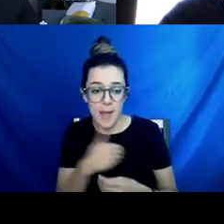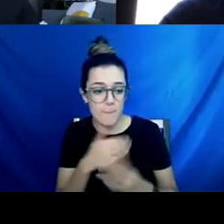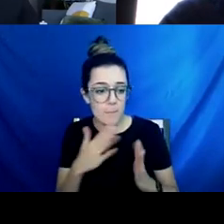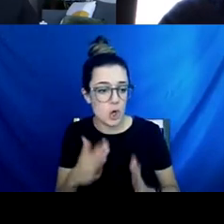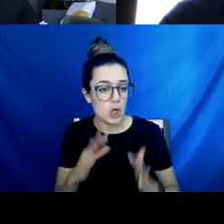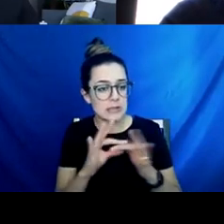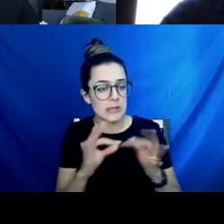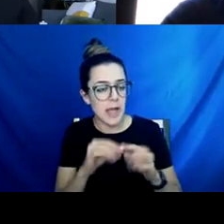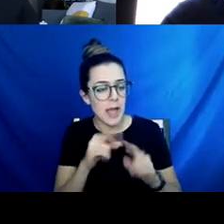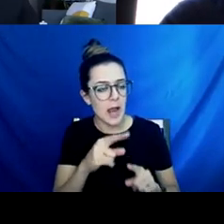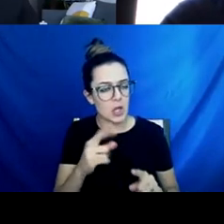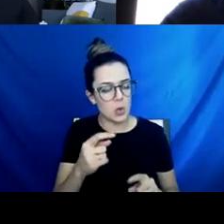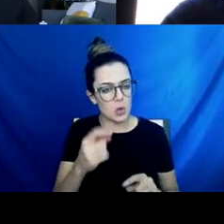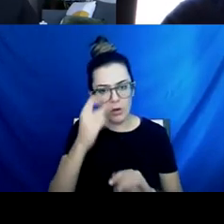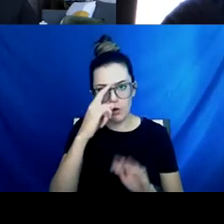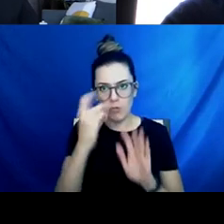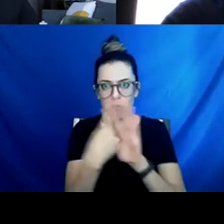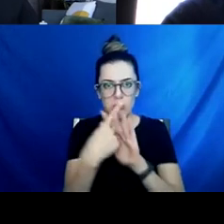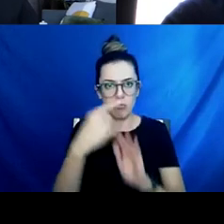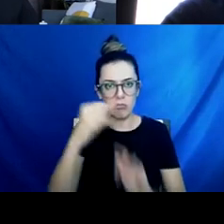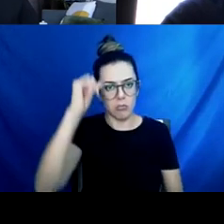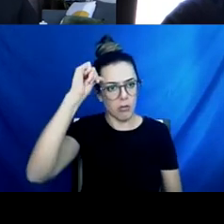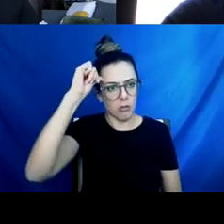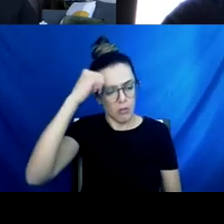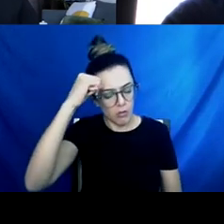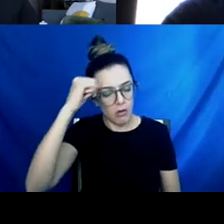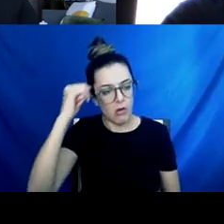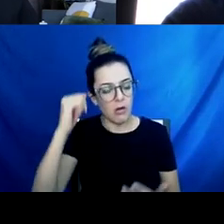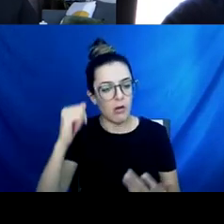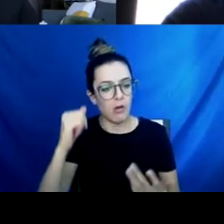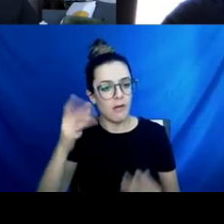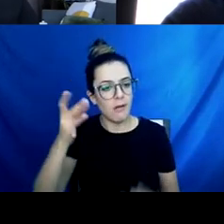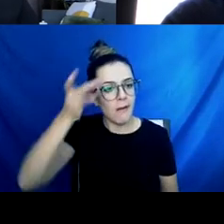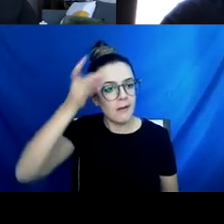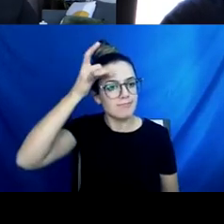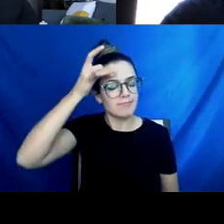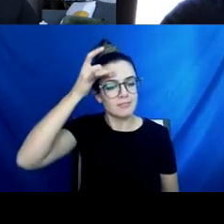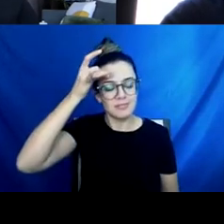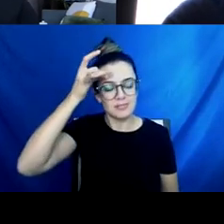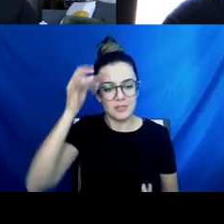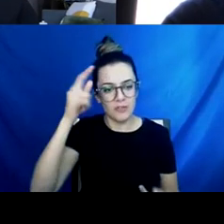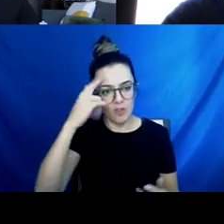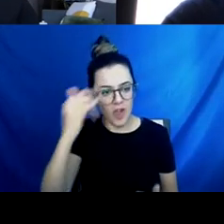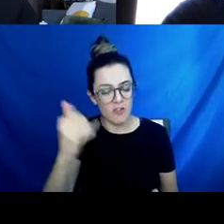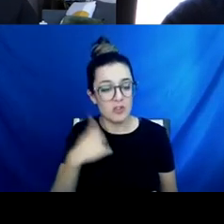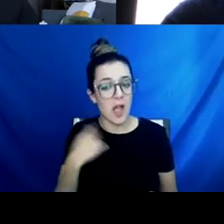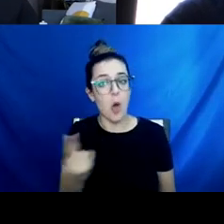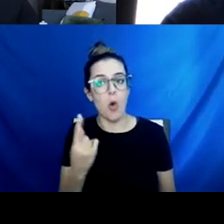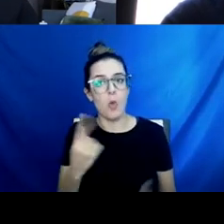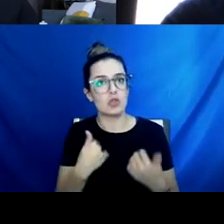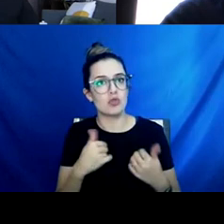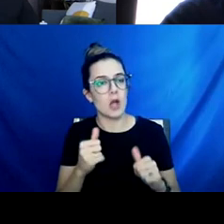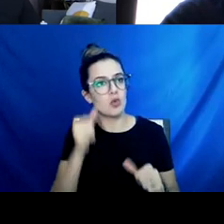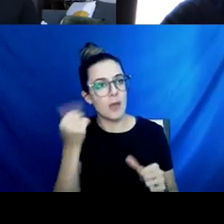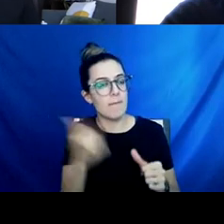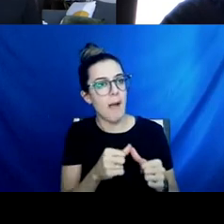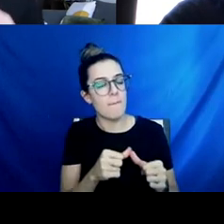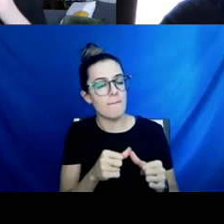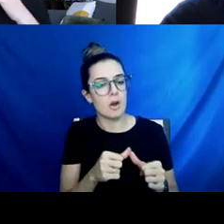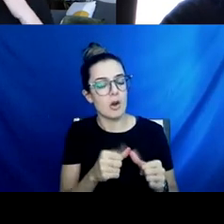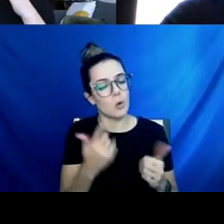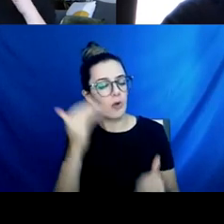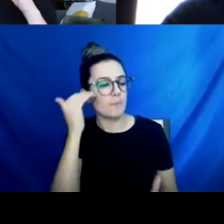disappear, you know, it is really you play this, you know, kind of linchpin role. So thank you for that. I will shift us on back to the questions from our audience because we